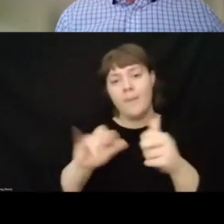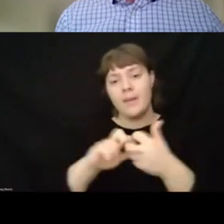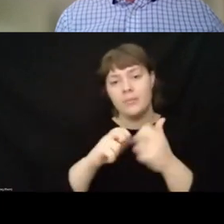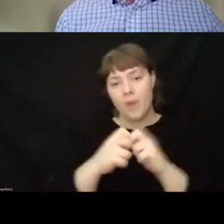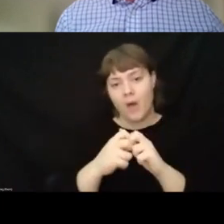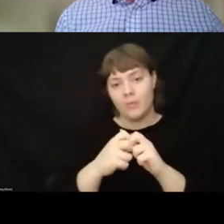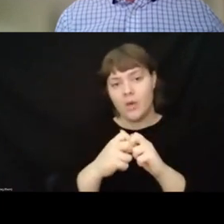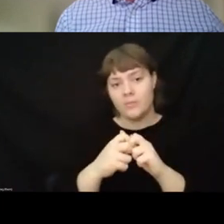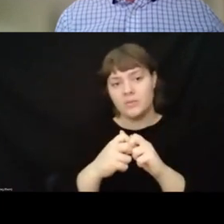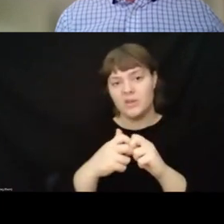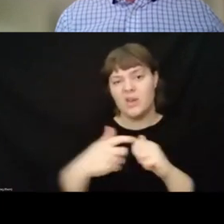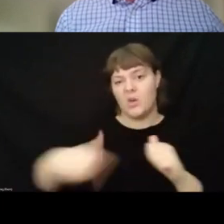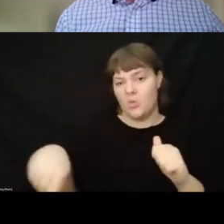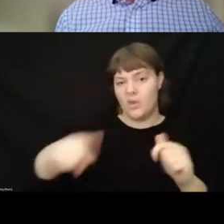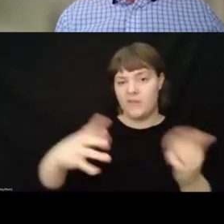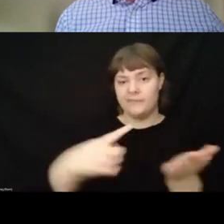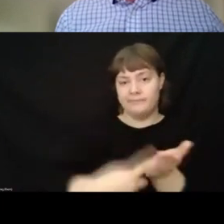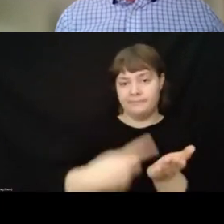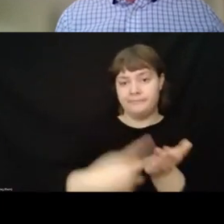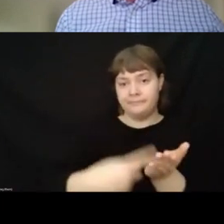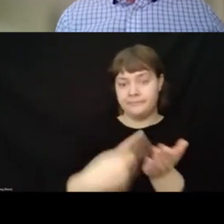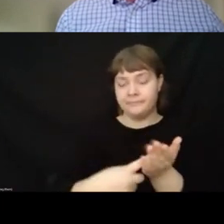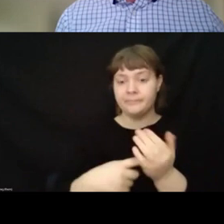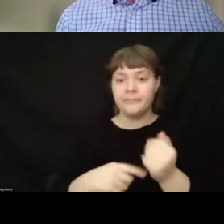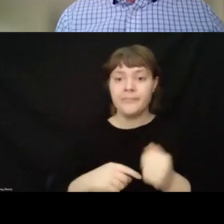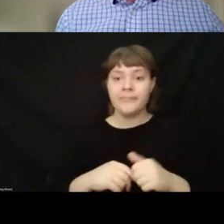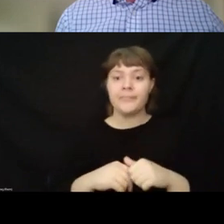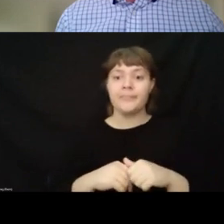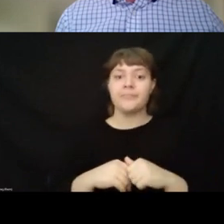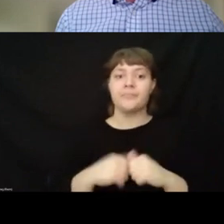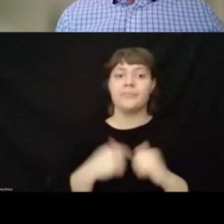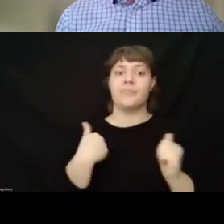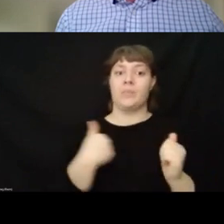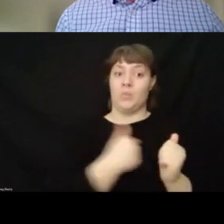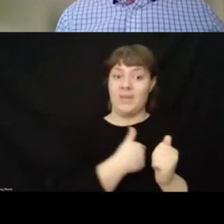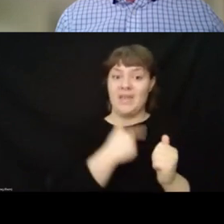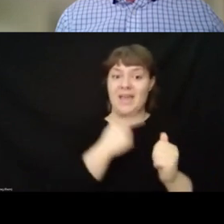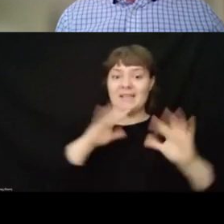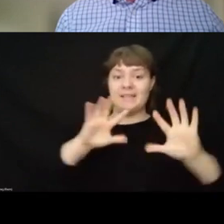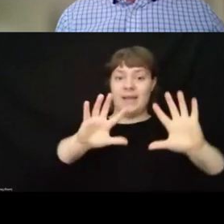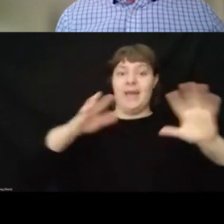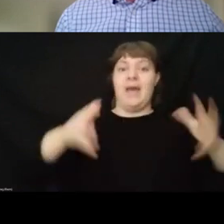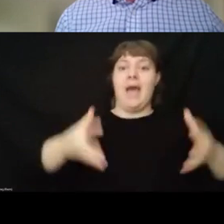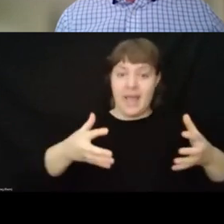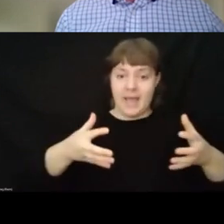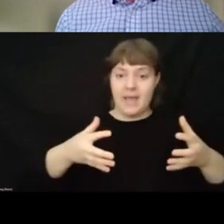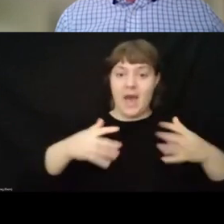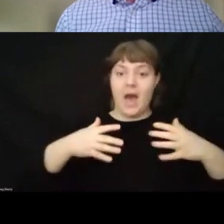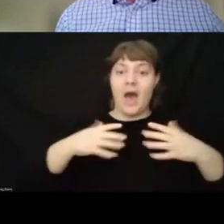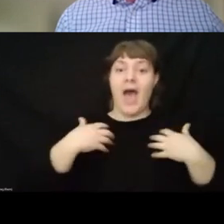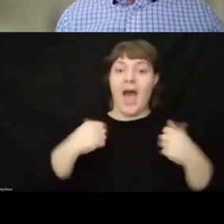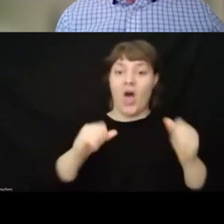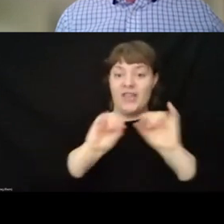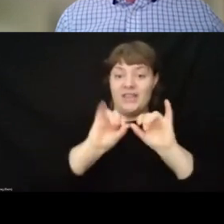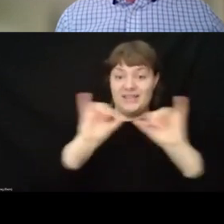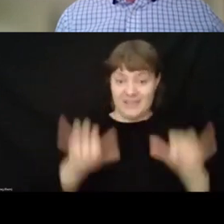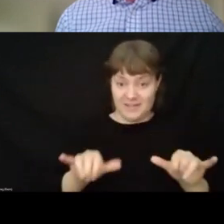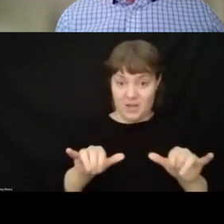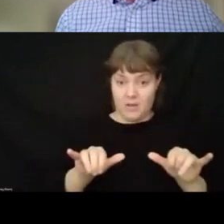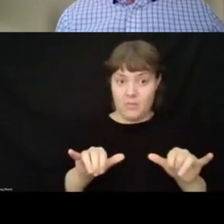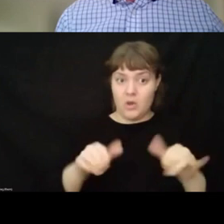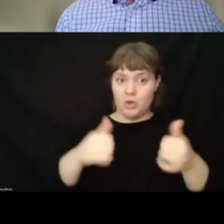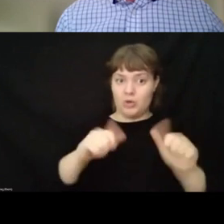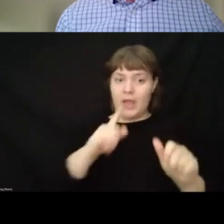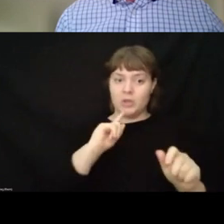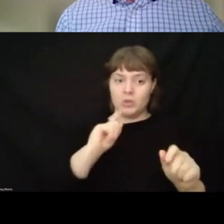have discussed today. And as we as a entity and health system work to refine